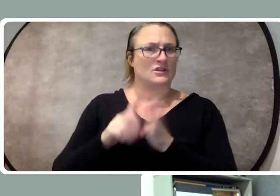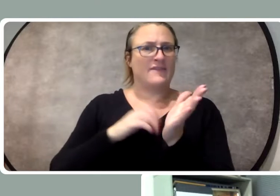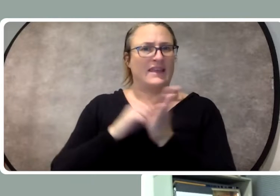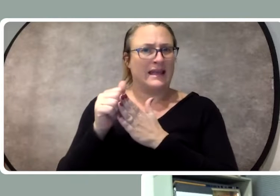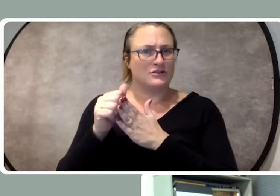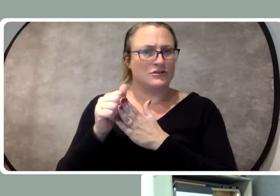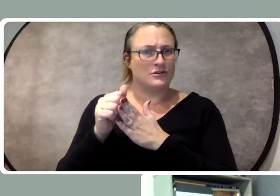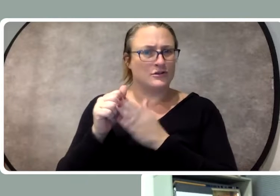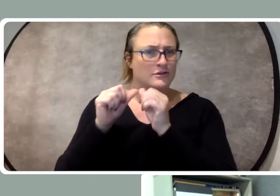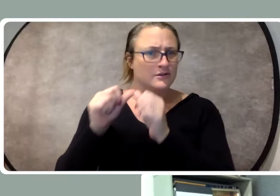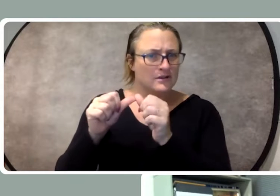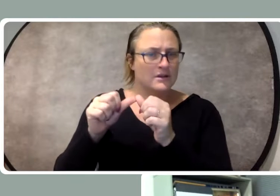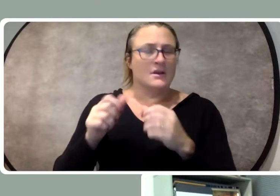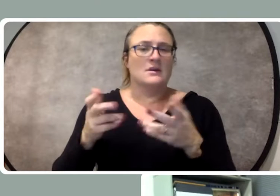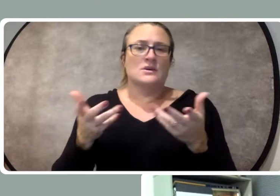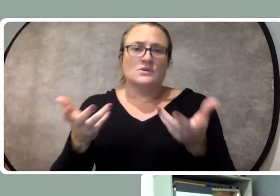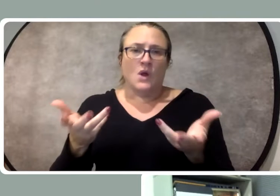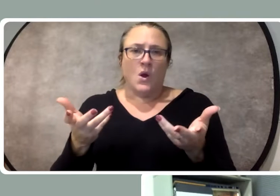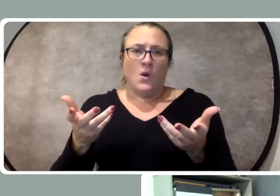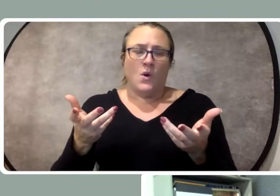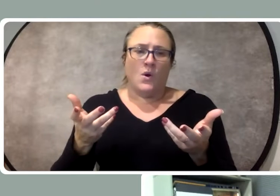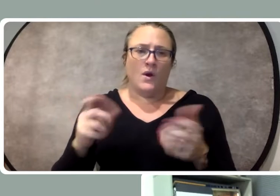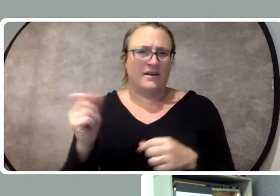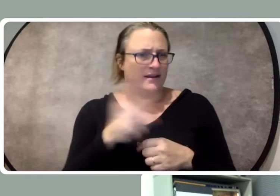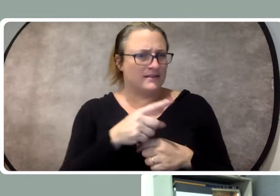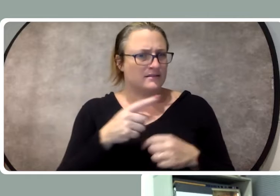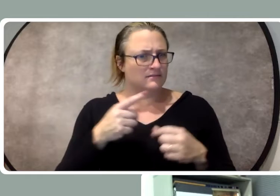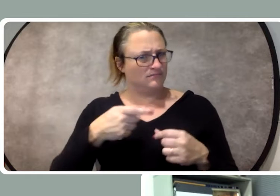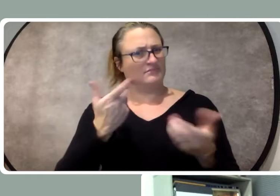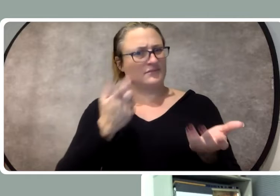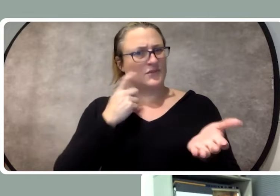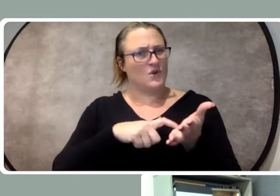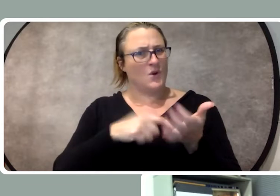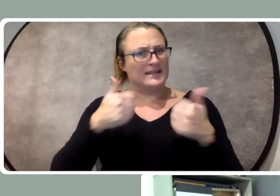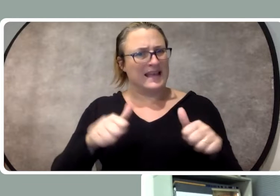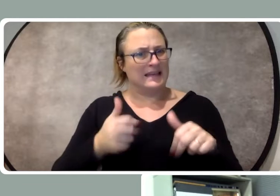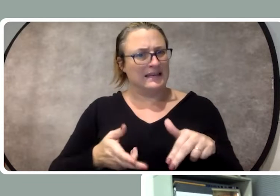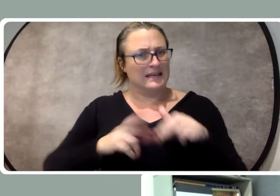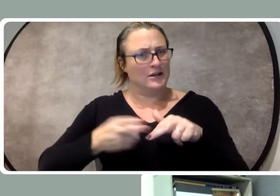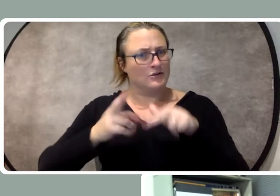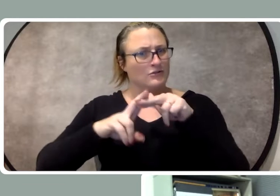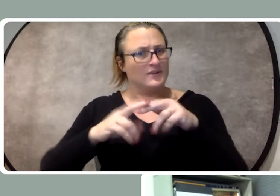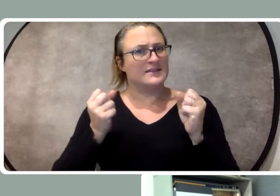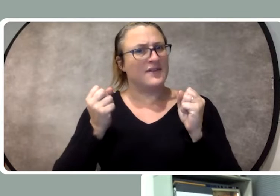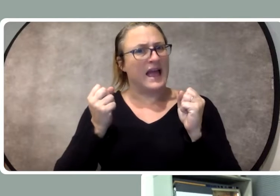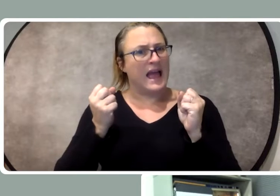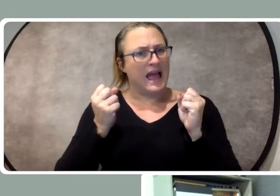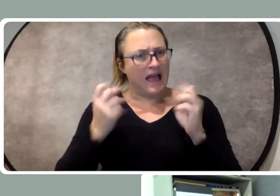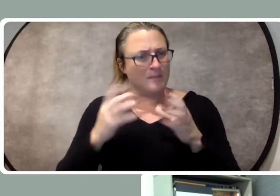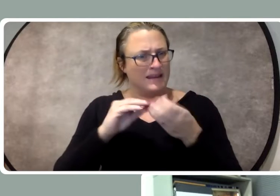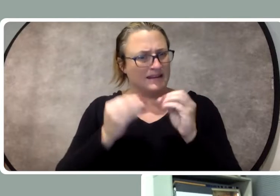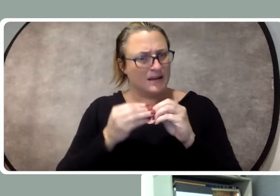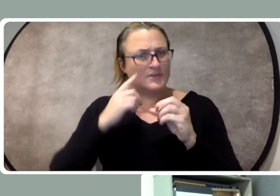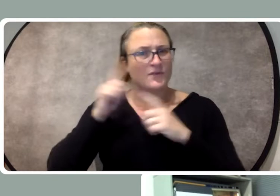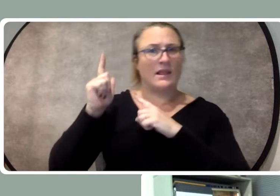cancer. And so she's asking whether you are seeing any increase in the number of later recurrences